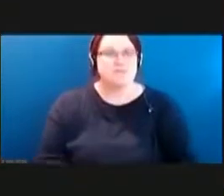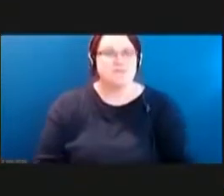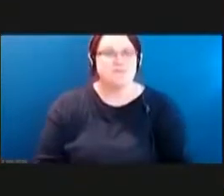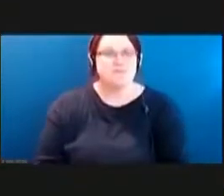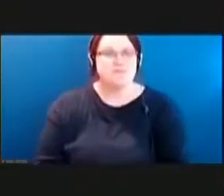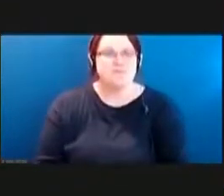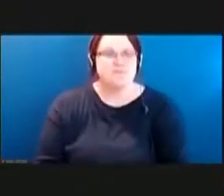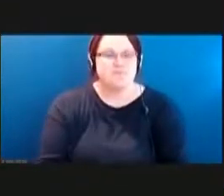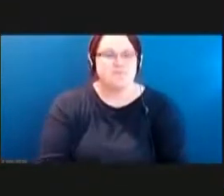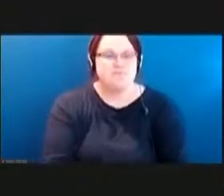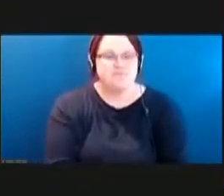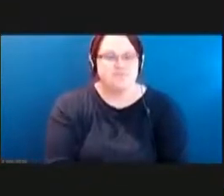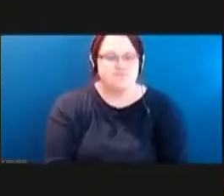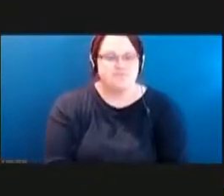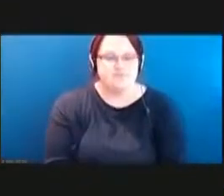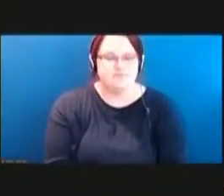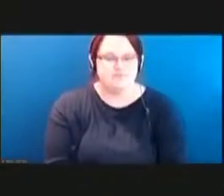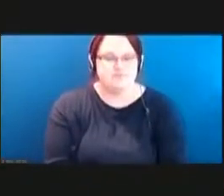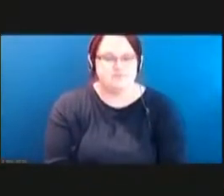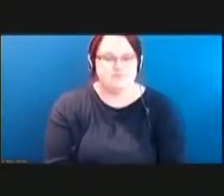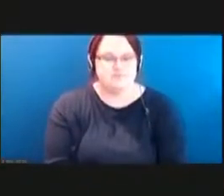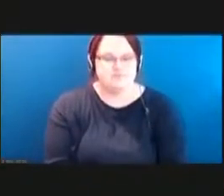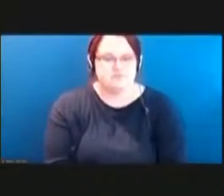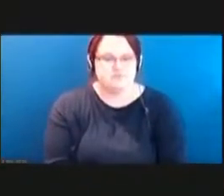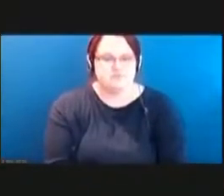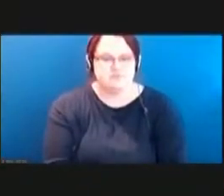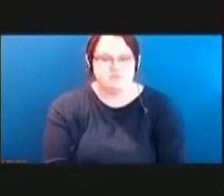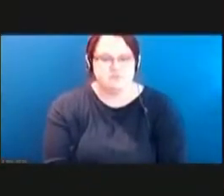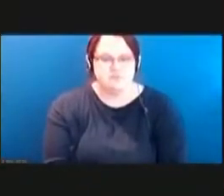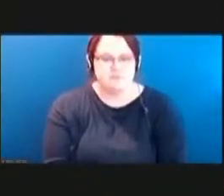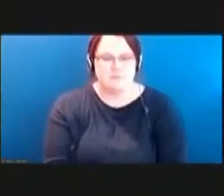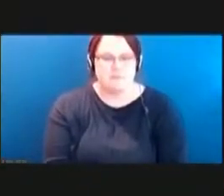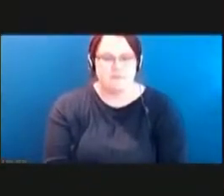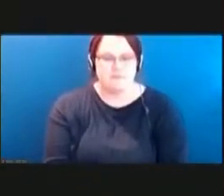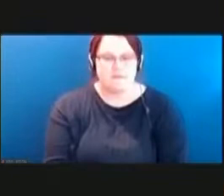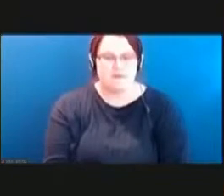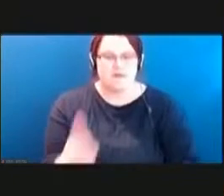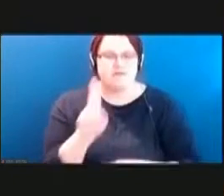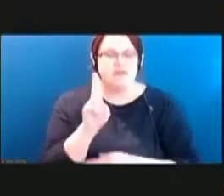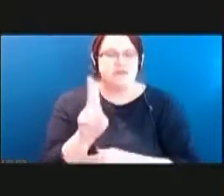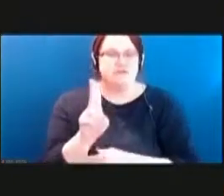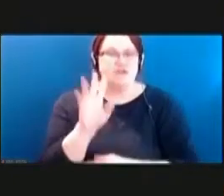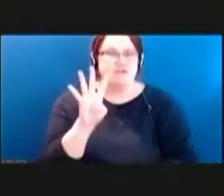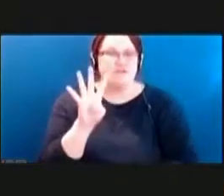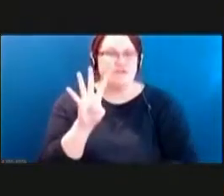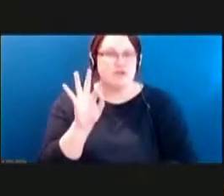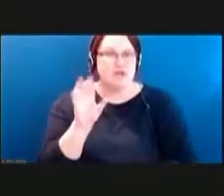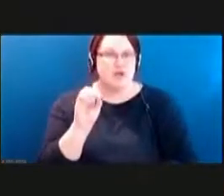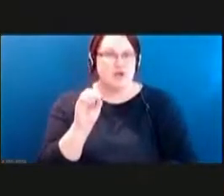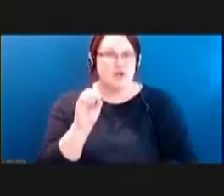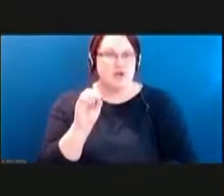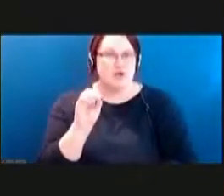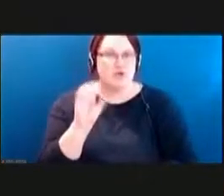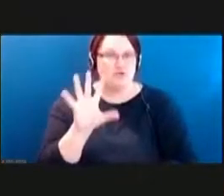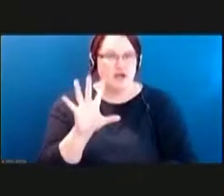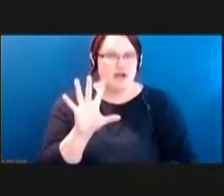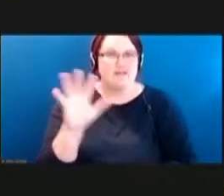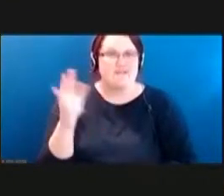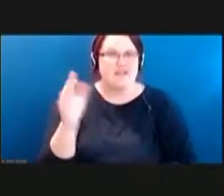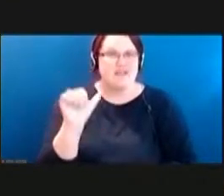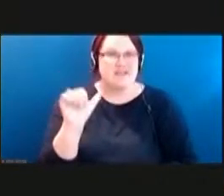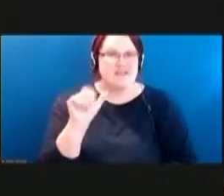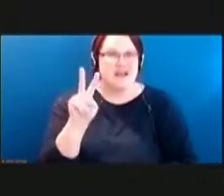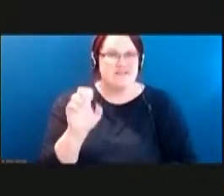The history of the temple at 4905 Fifth Avenue is